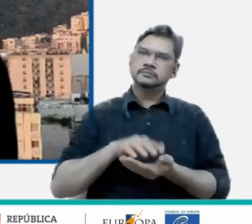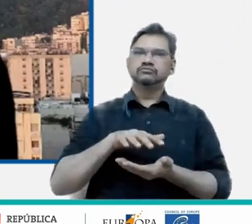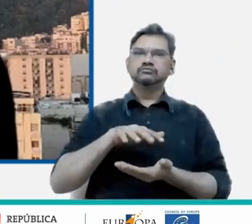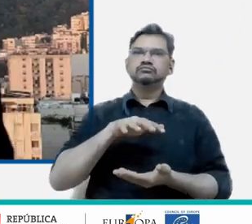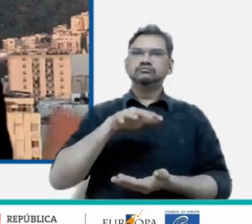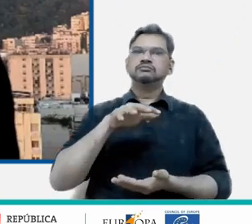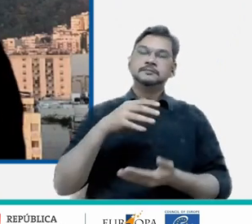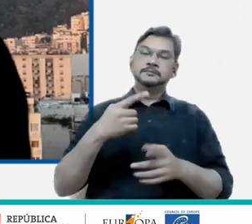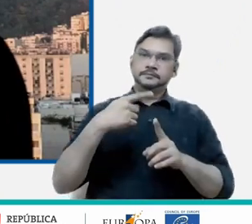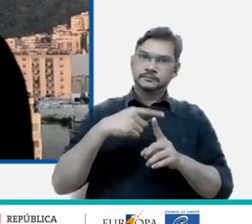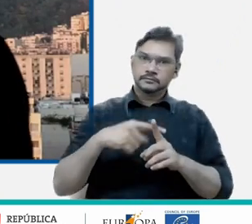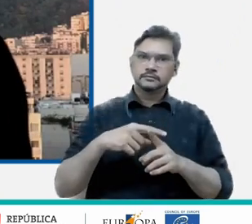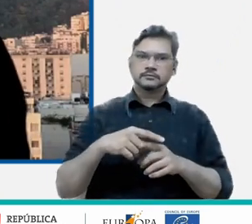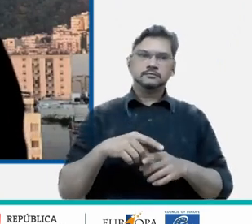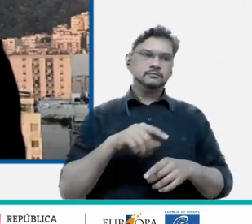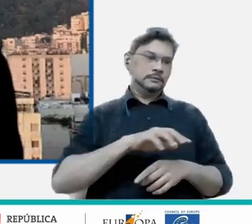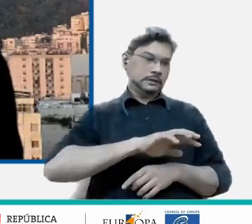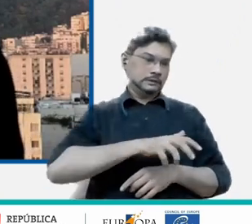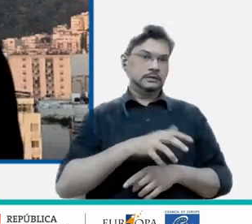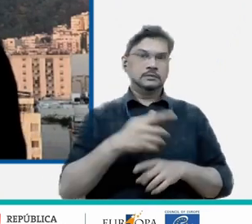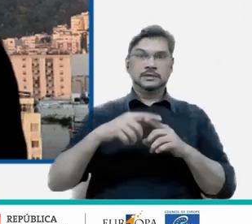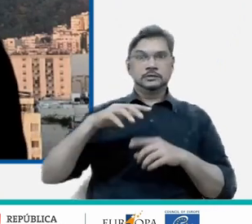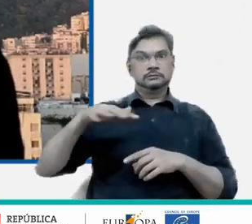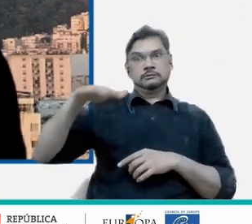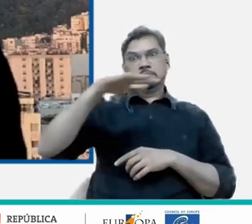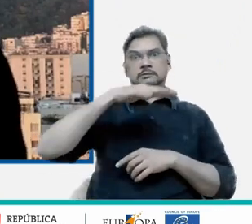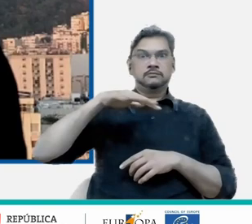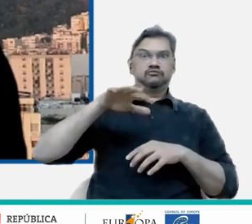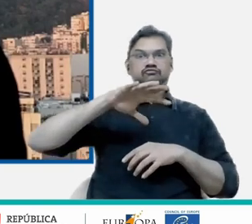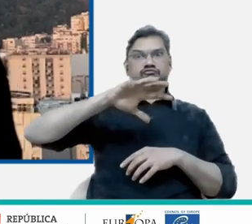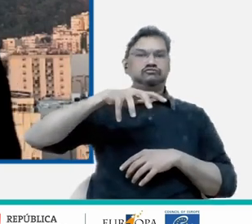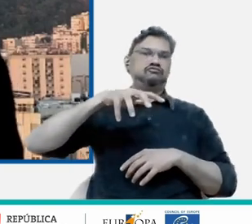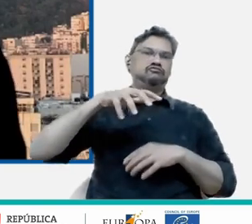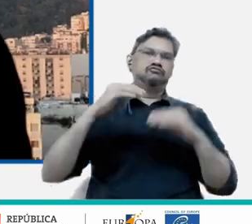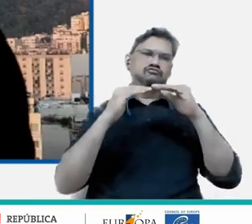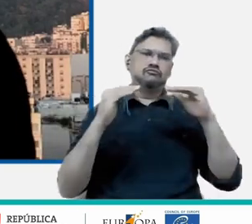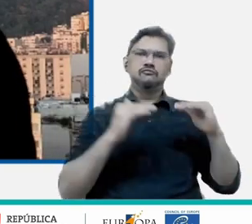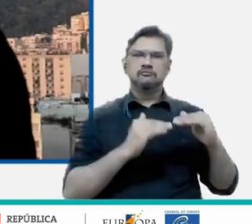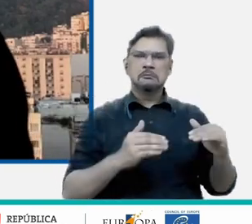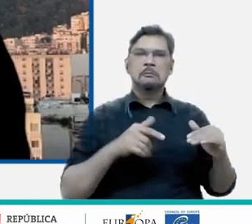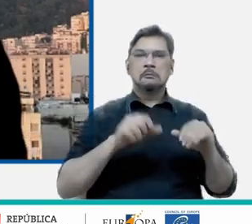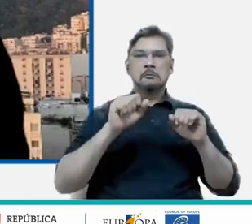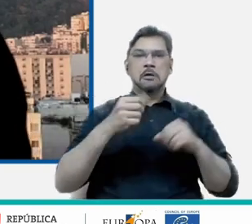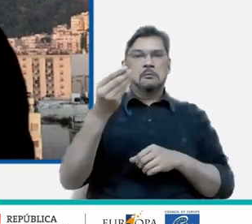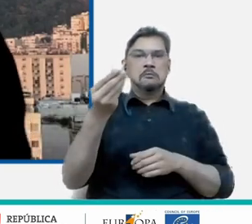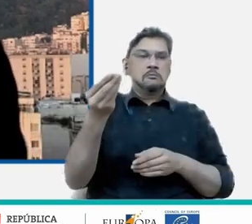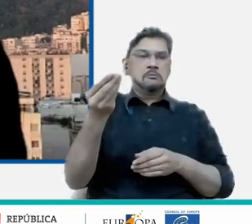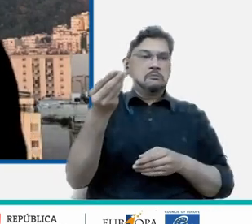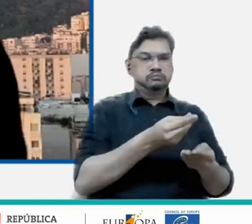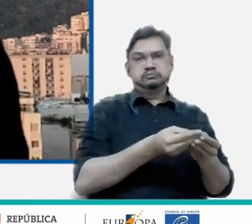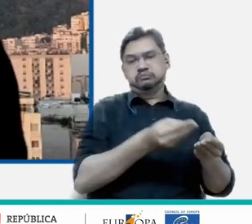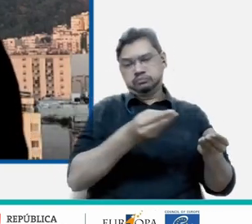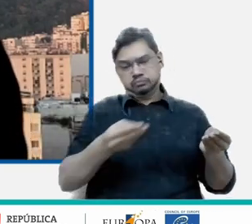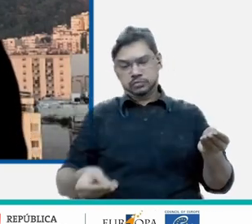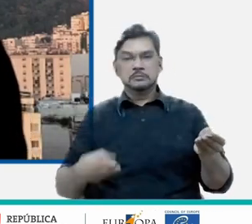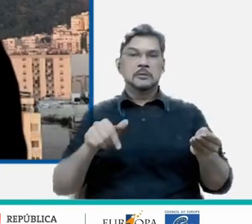that also utilize a range of financial instruments directly to transfer funds to municipalities or provide funds, such as